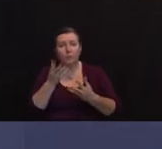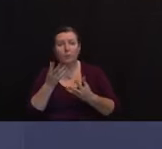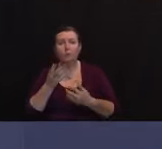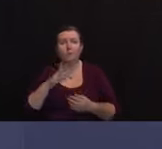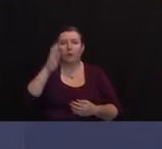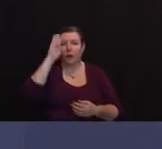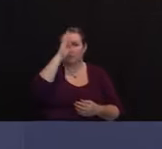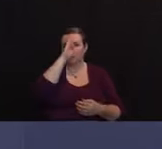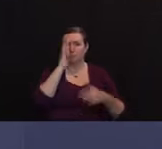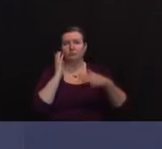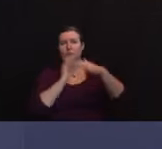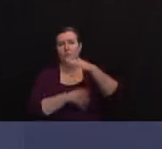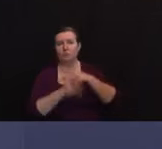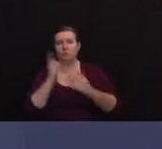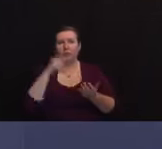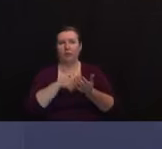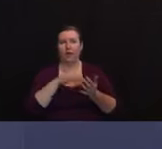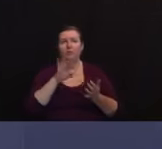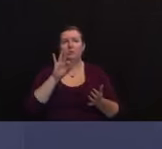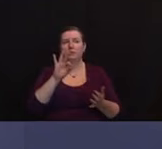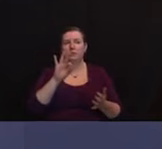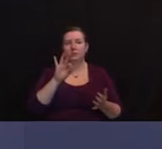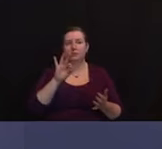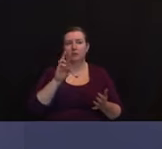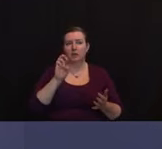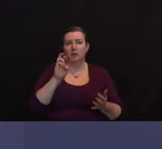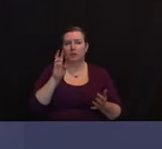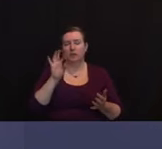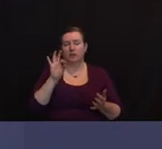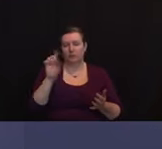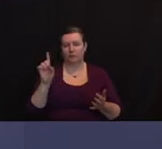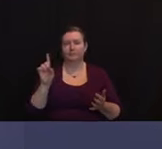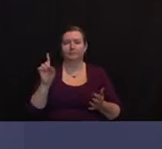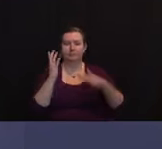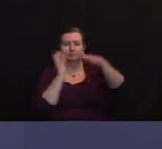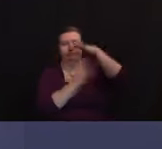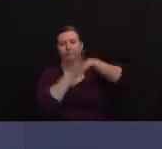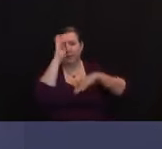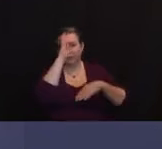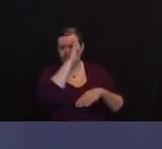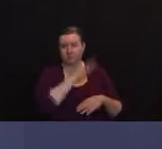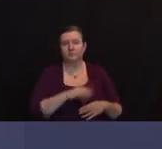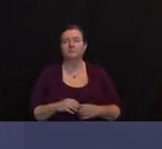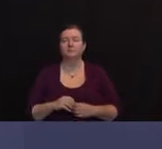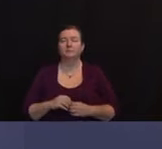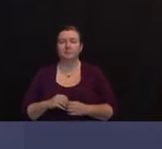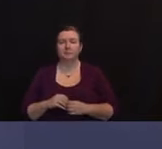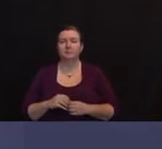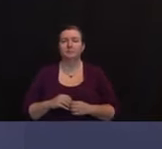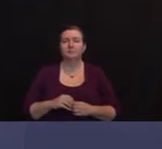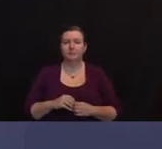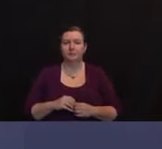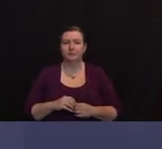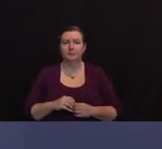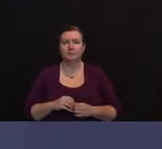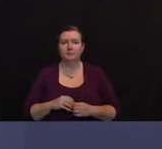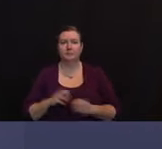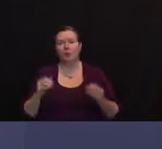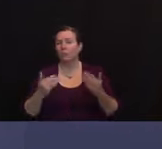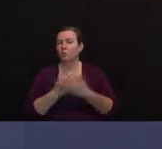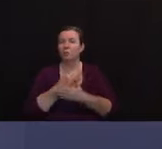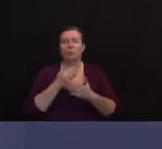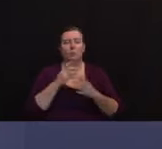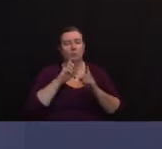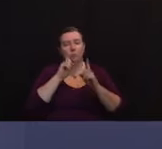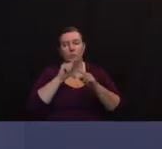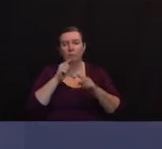1,961 hospitalizations with 408 individuals in critical care. There are no new reports, fortunately, of